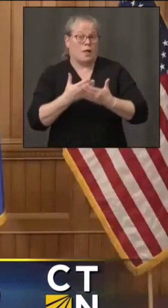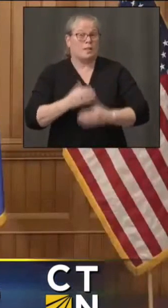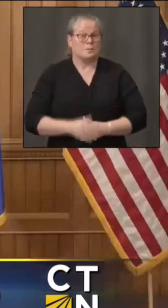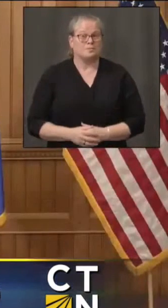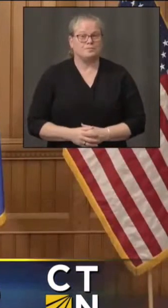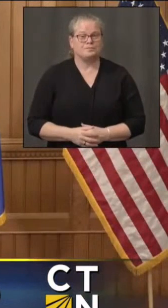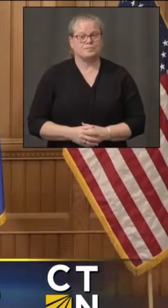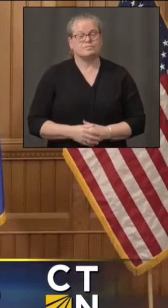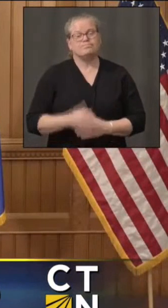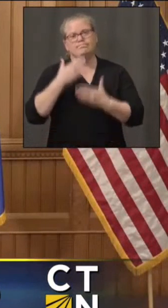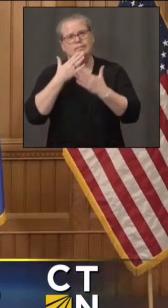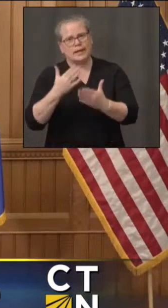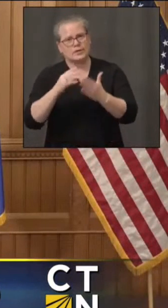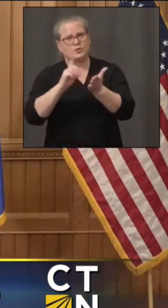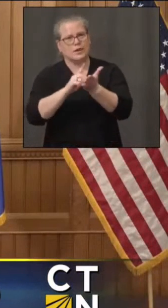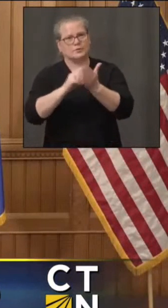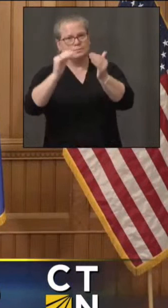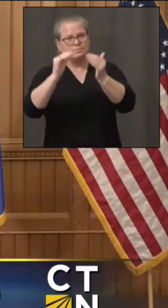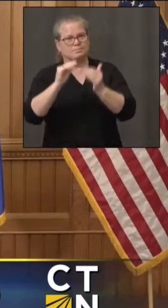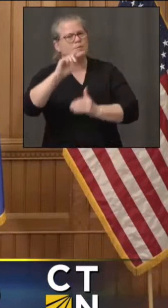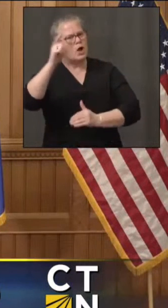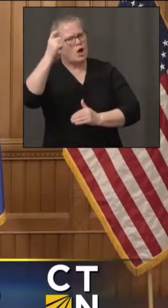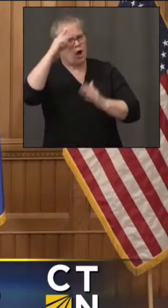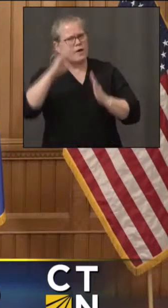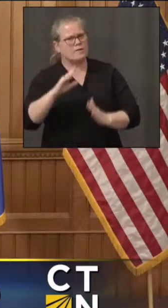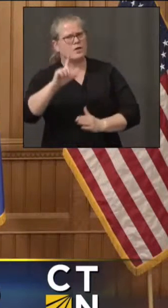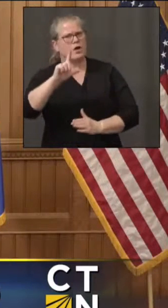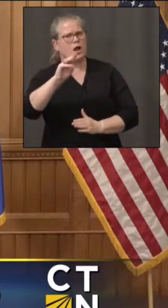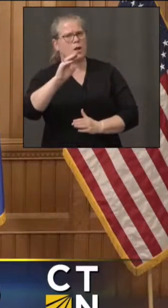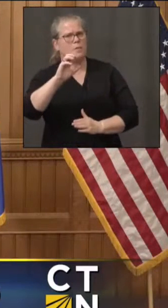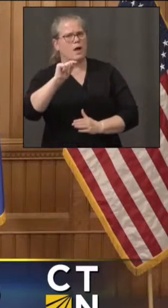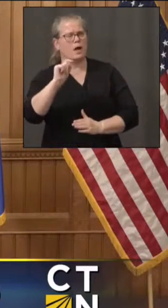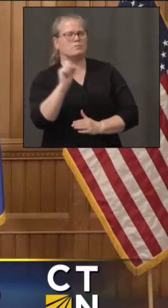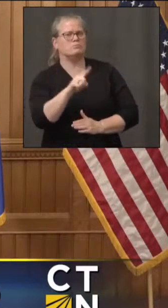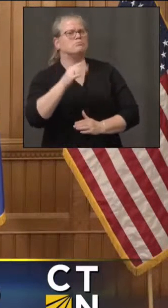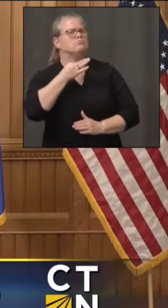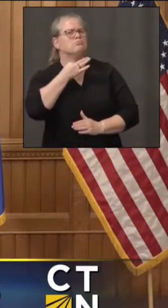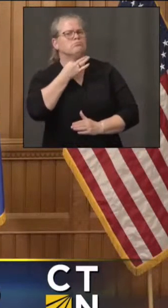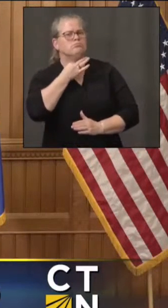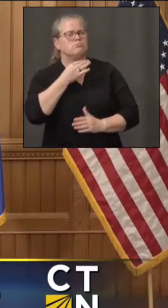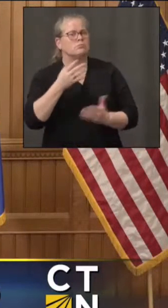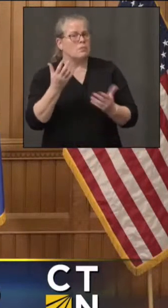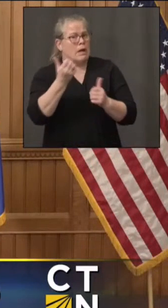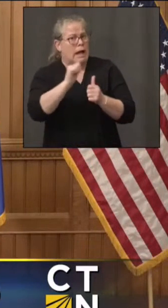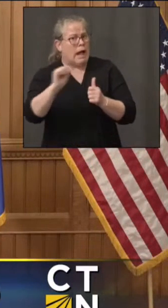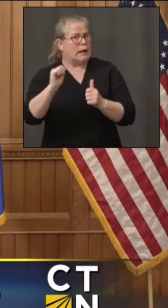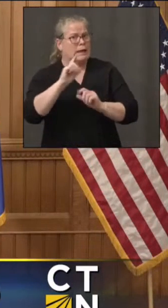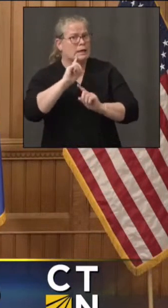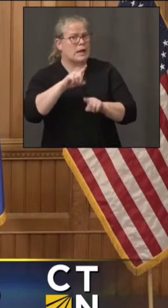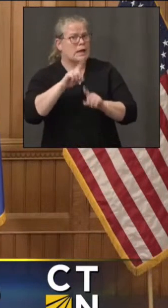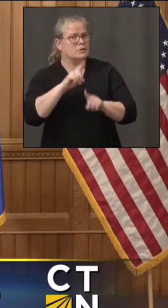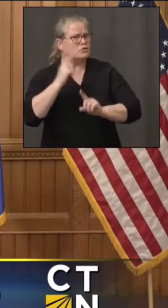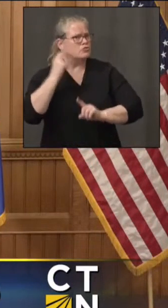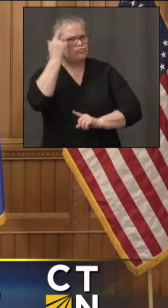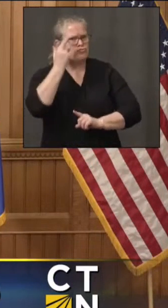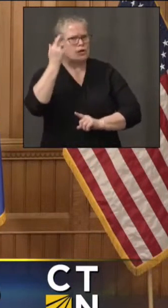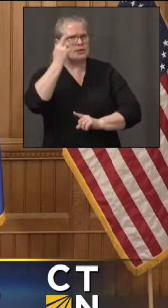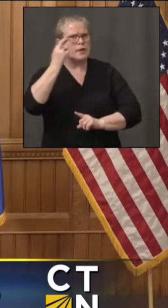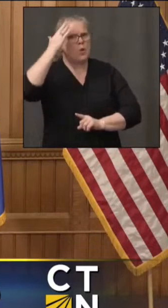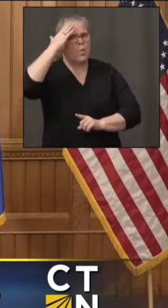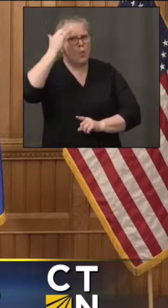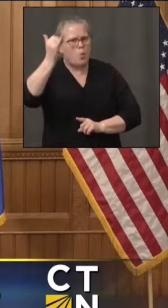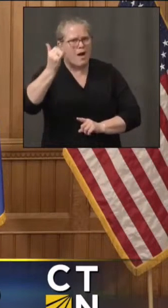to ask if you have been able to get any answers as to how or why potentially hundreds of